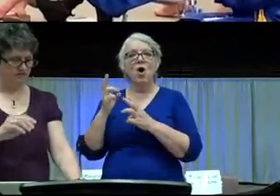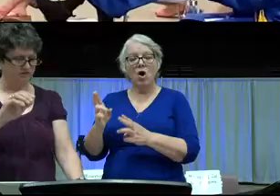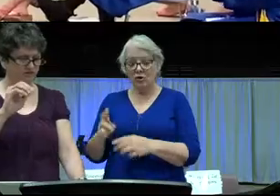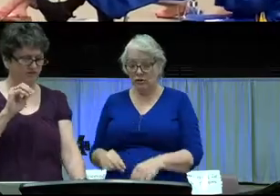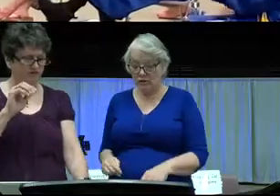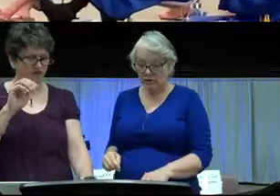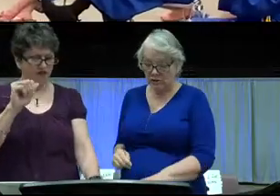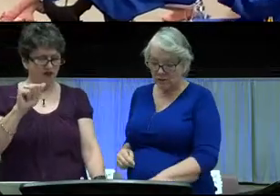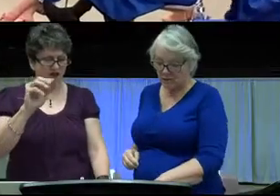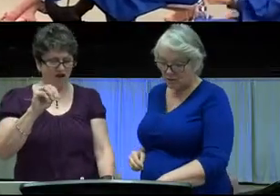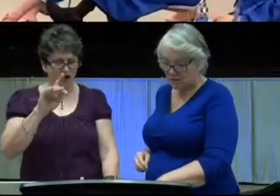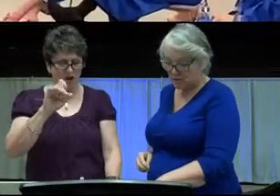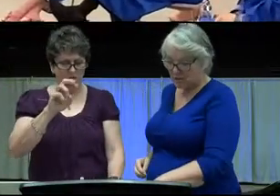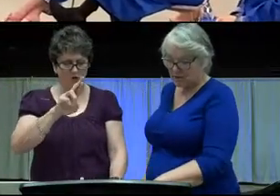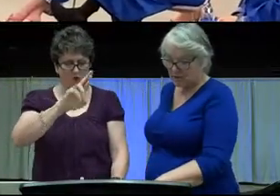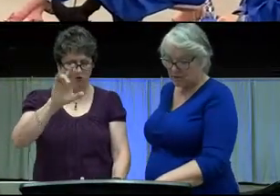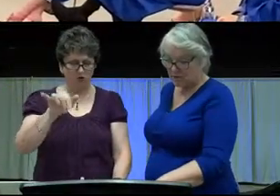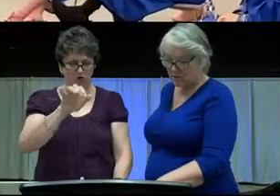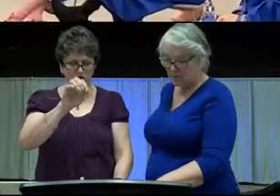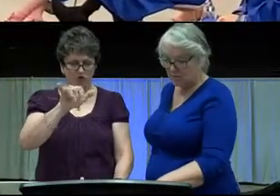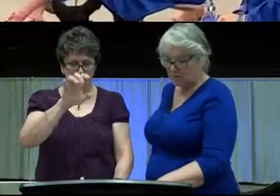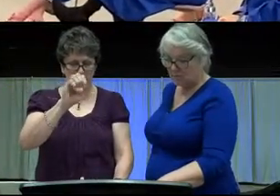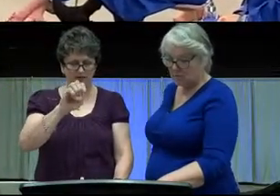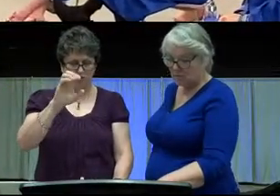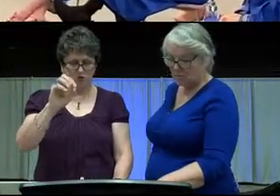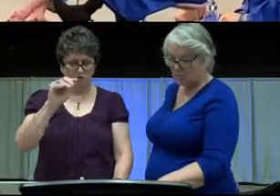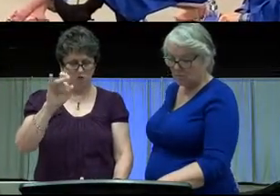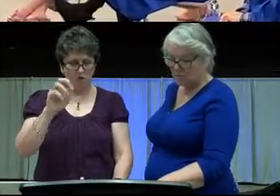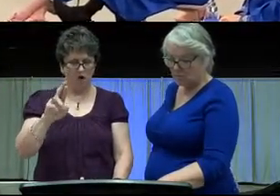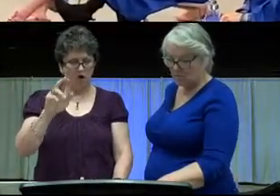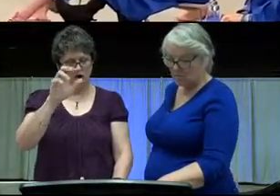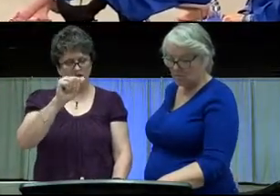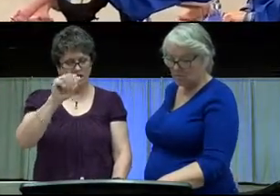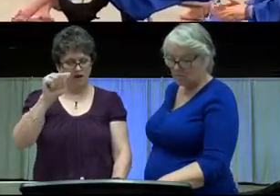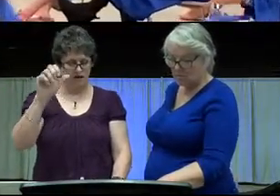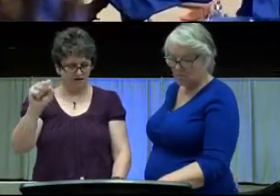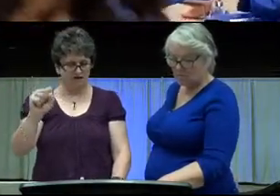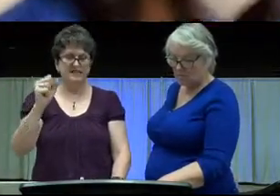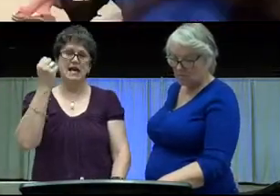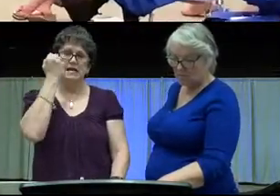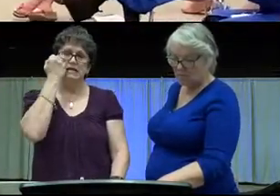Amber Joy Somara, Associate of Applied Science, Dental Hygiene.